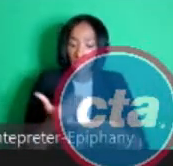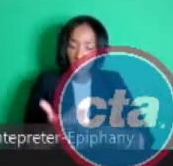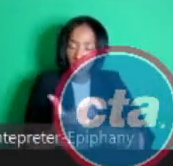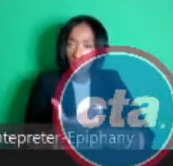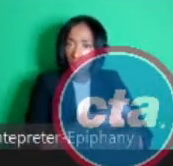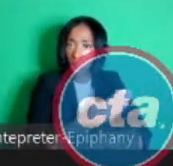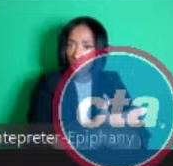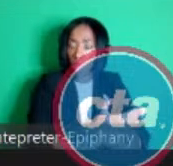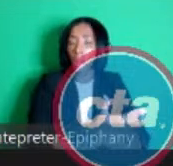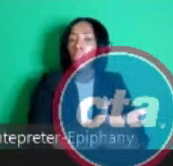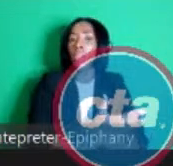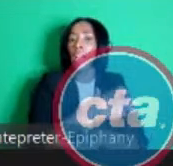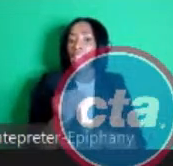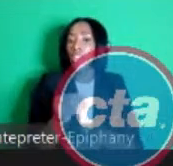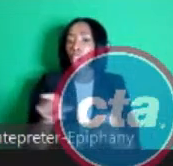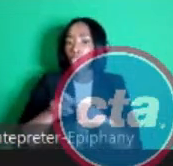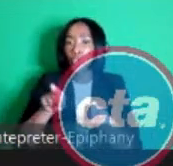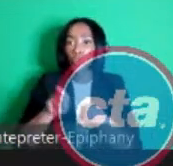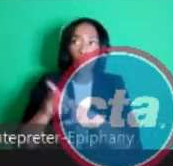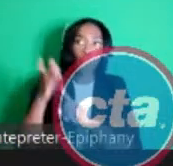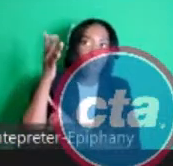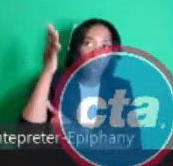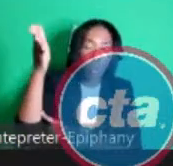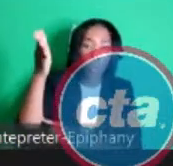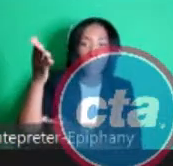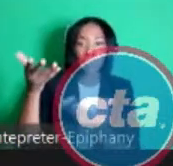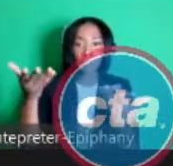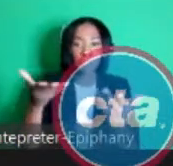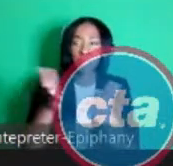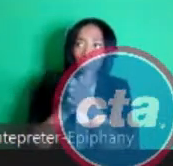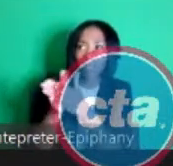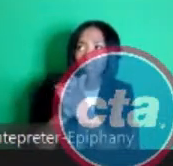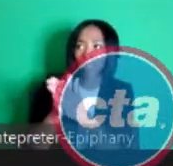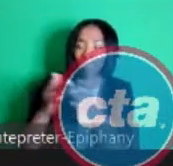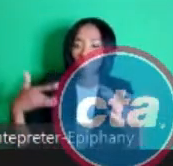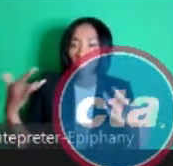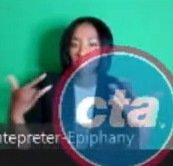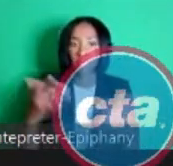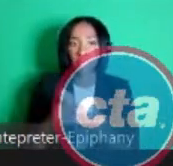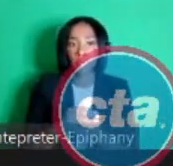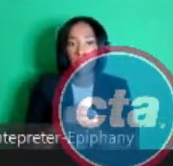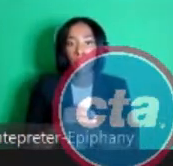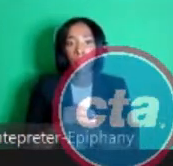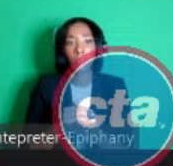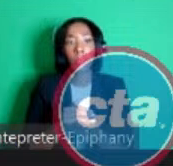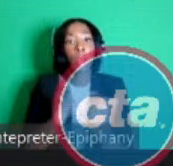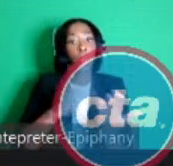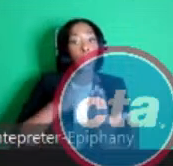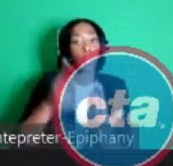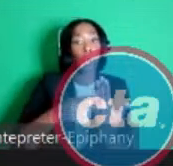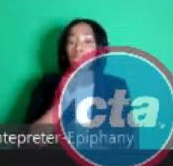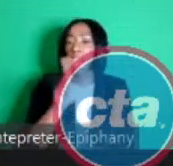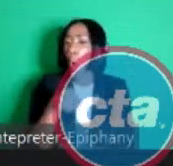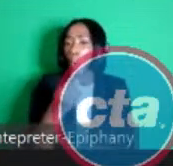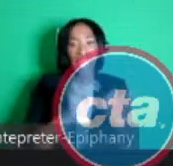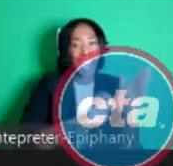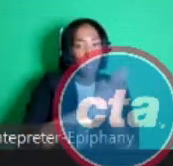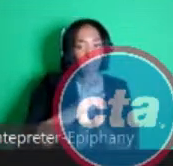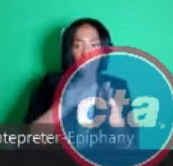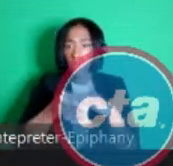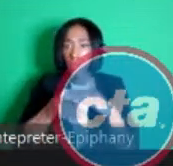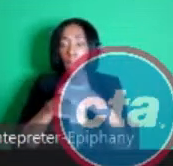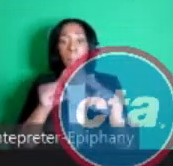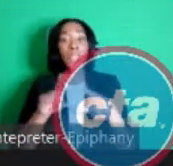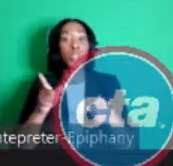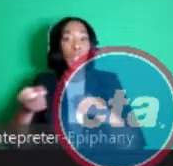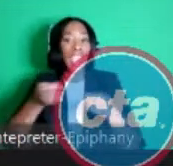on the horizon. The part of the program is not just for elevator accessibility, but also to handle